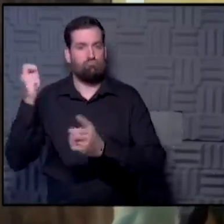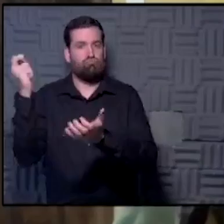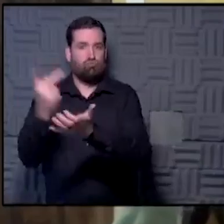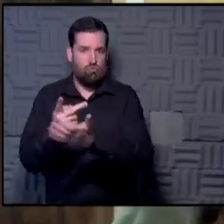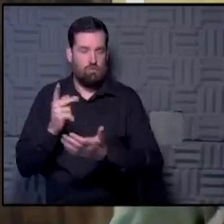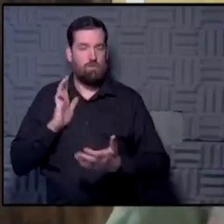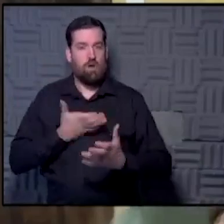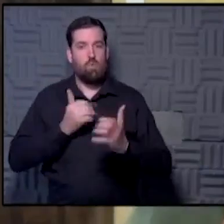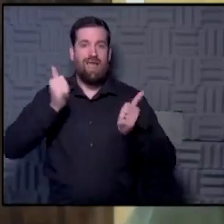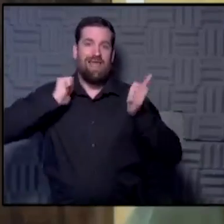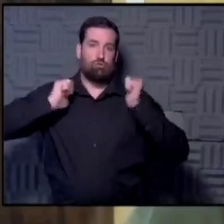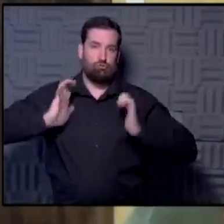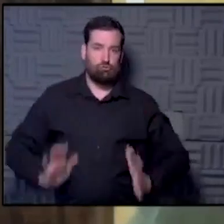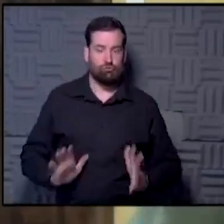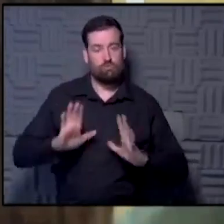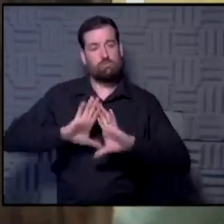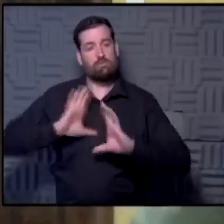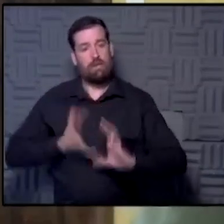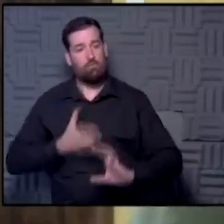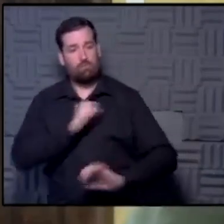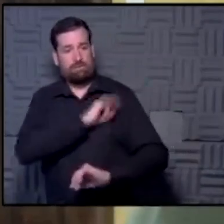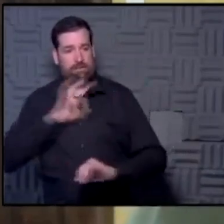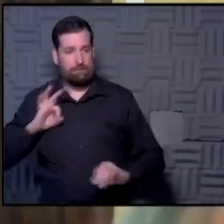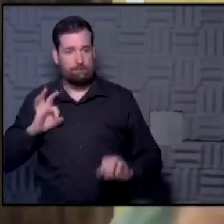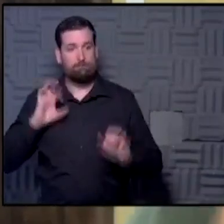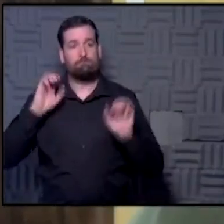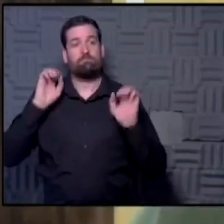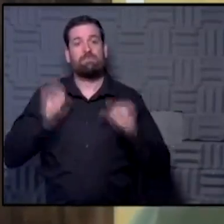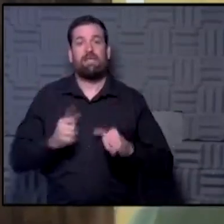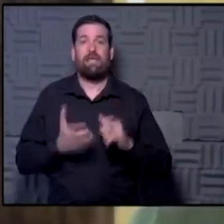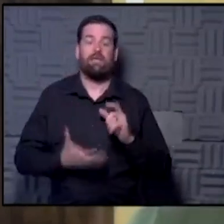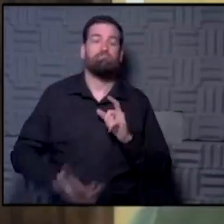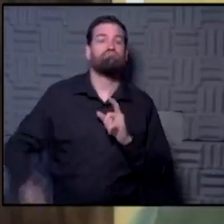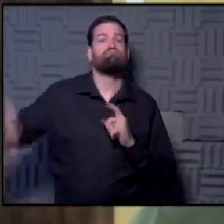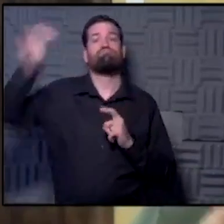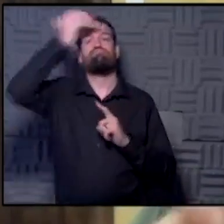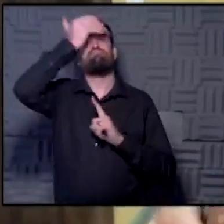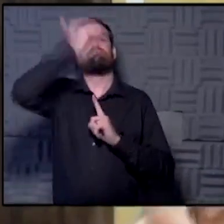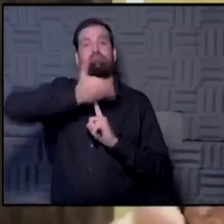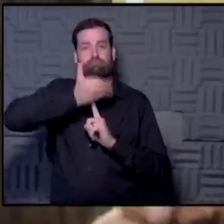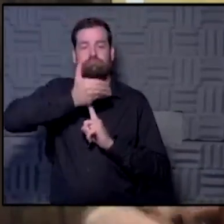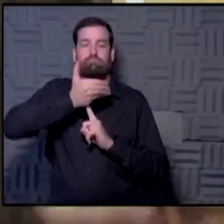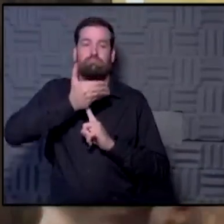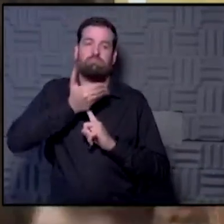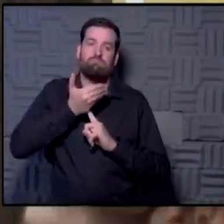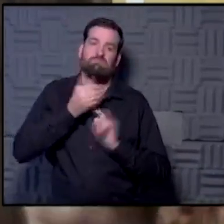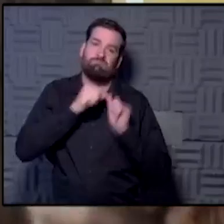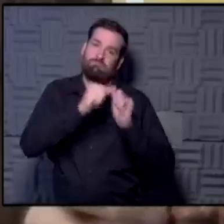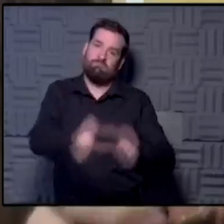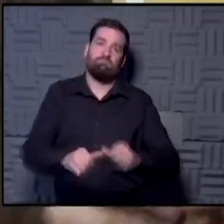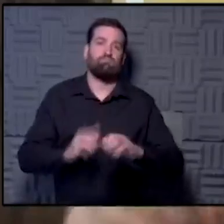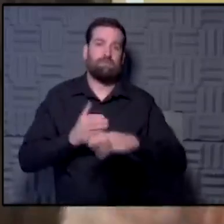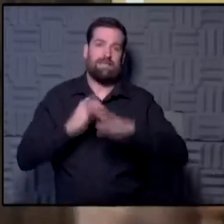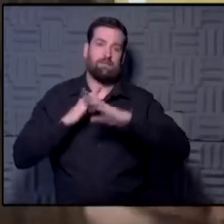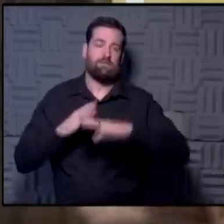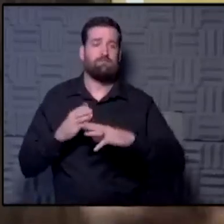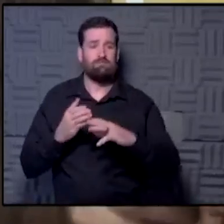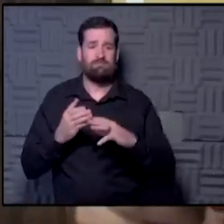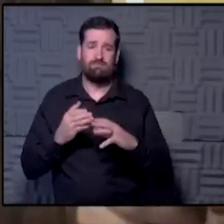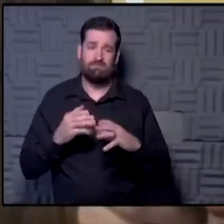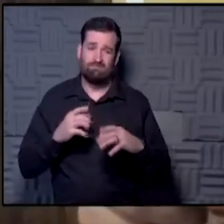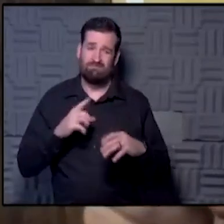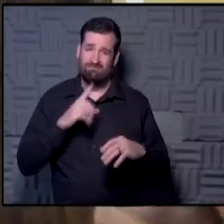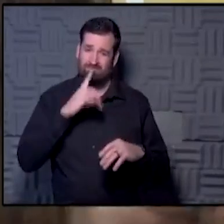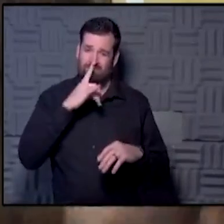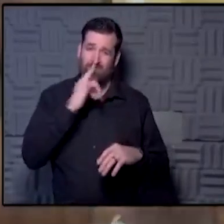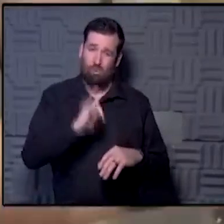actors and our team, but for those actors, they're then able to put this over that as well, and that's going to continue to protect them. And we really tried to make these look as